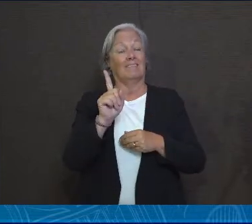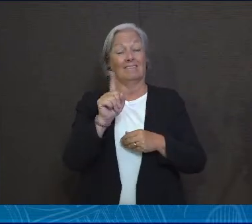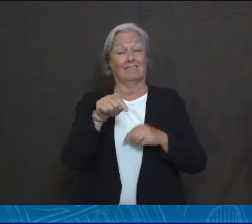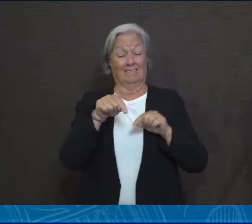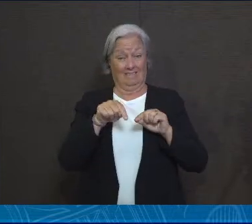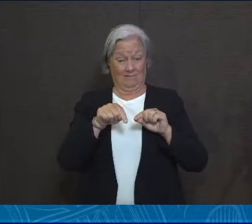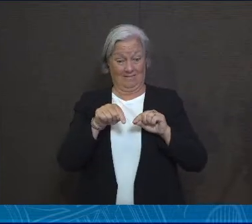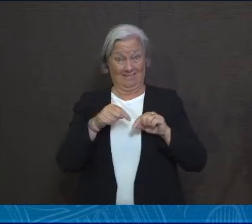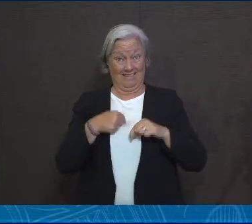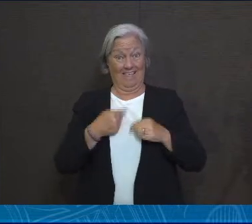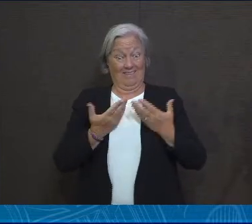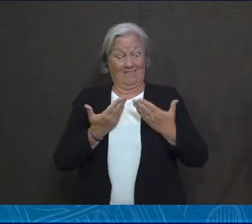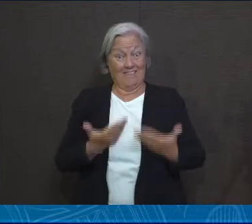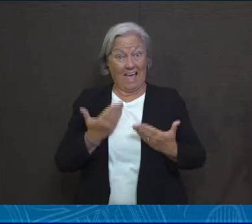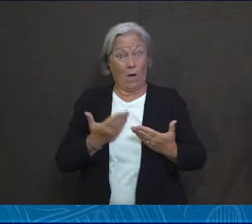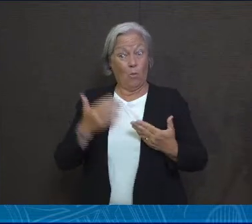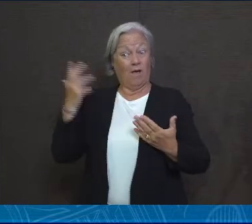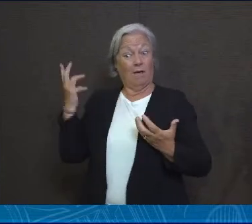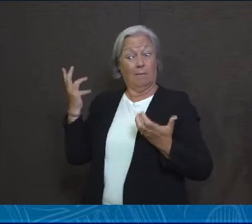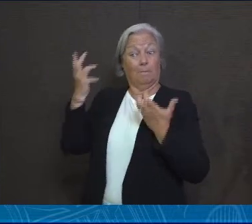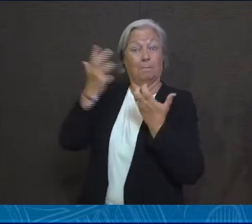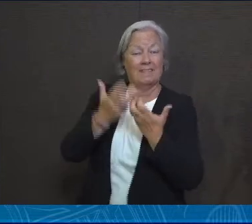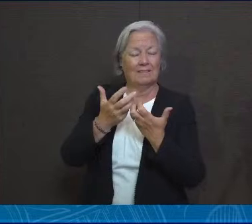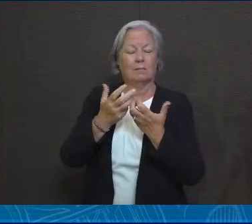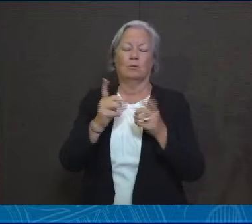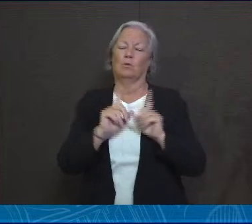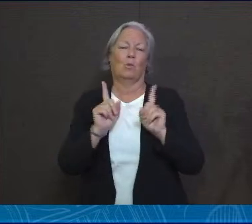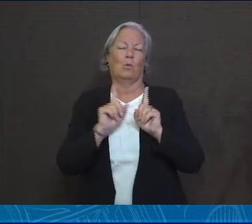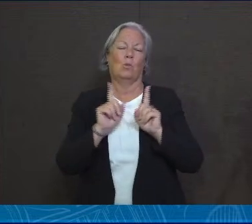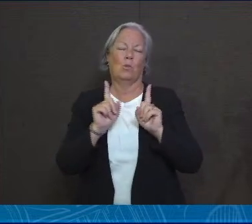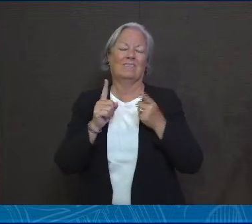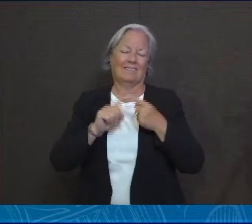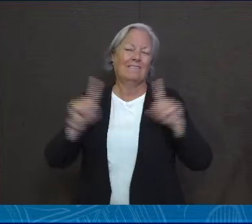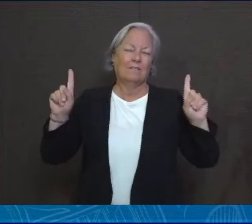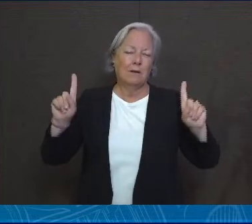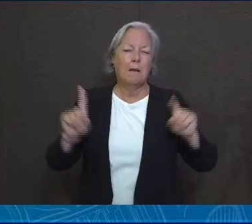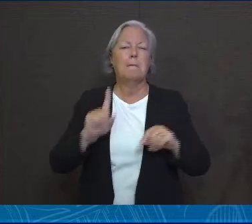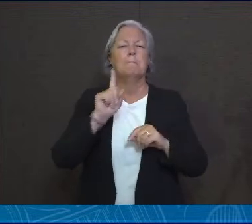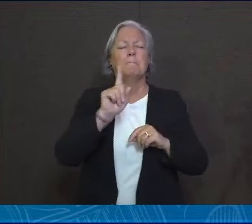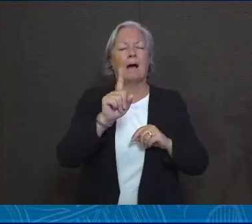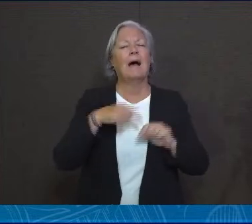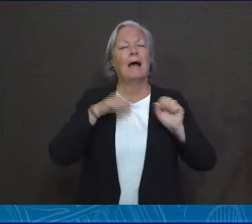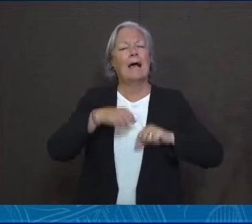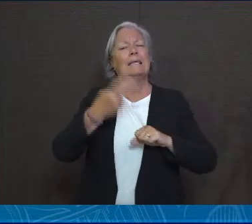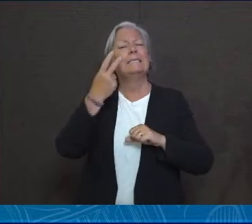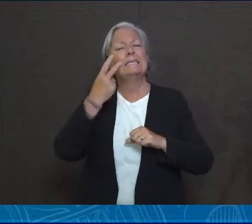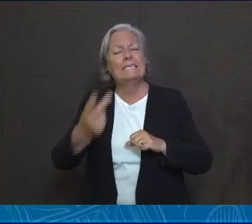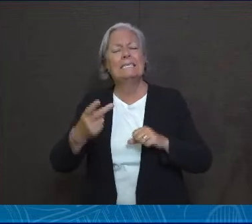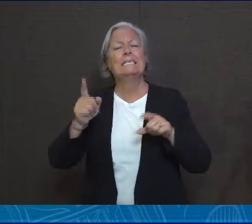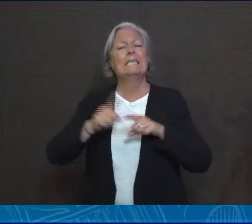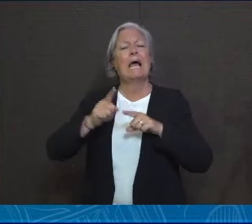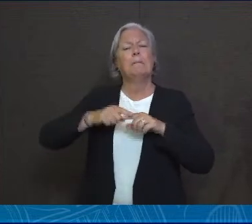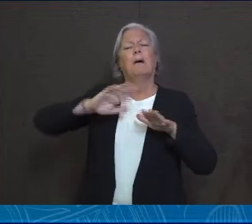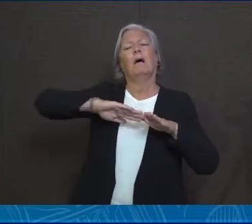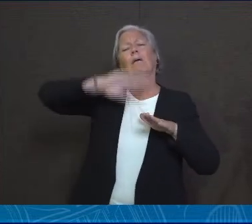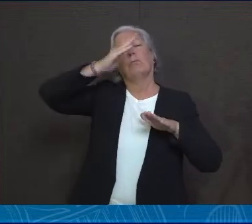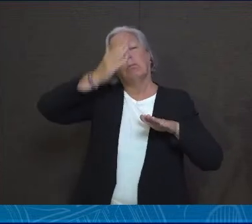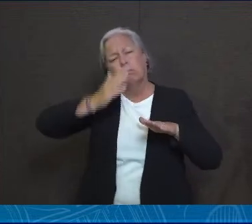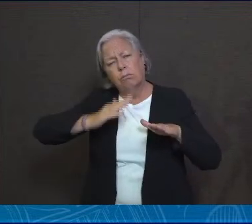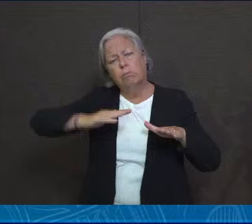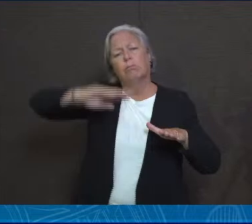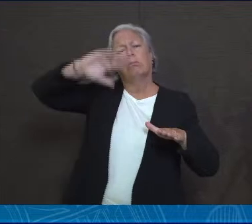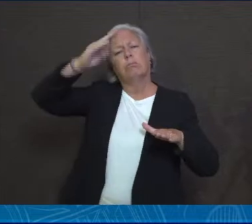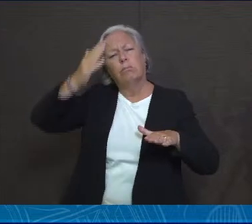observation that we have now, but we can estimate the fluctuation of the natural